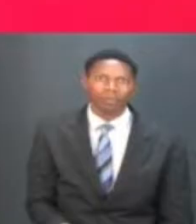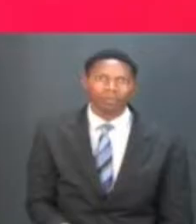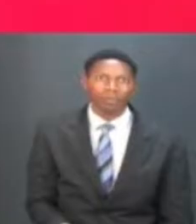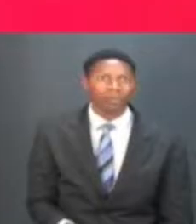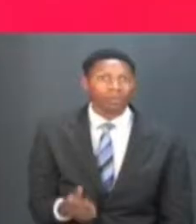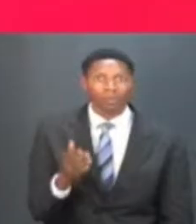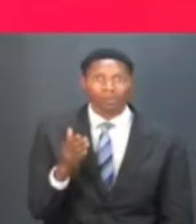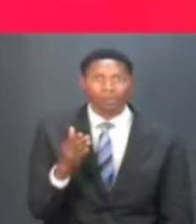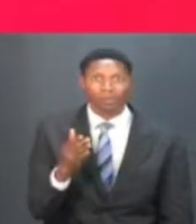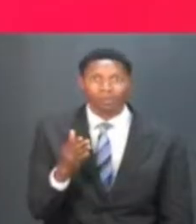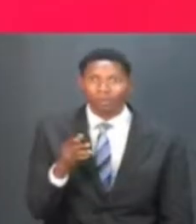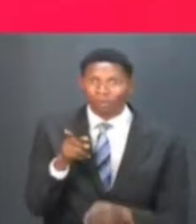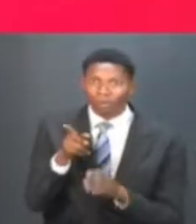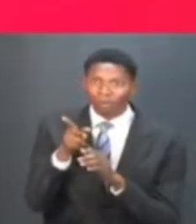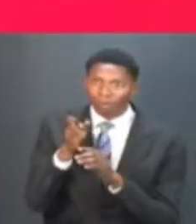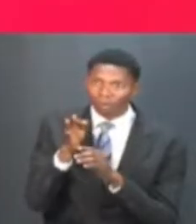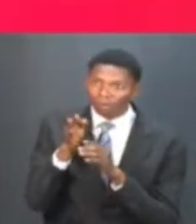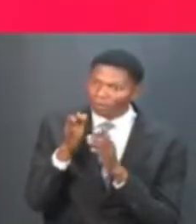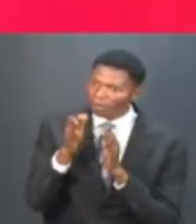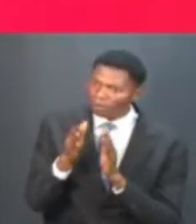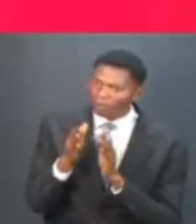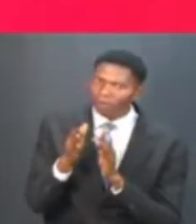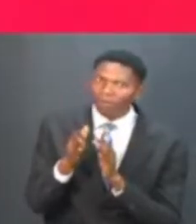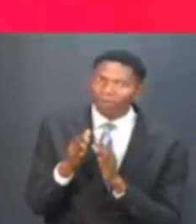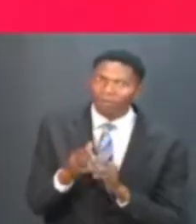Yes, Professor,